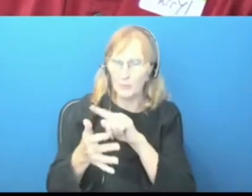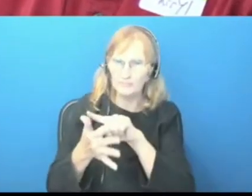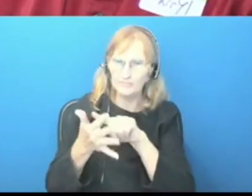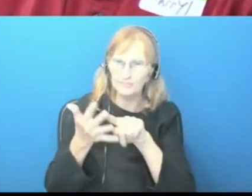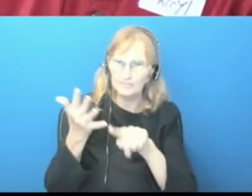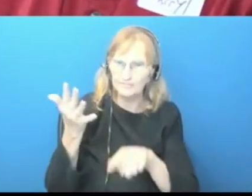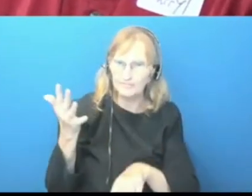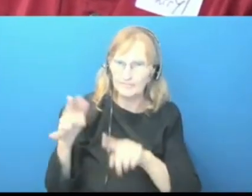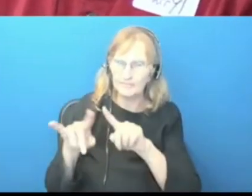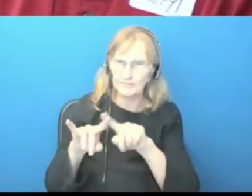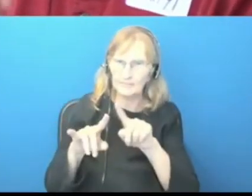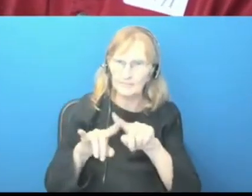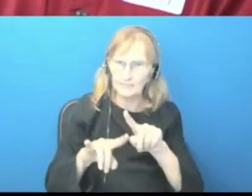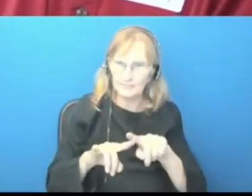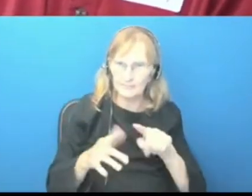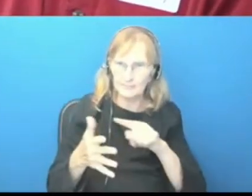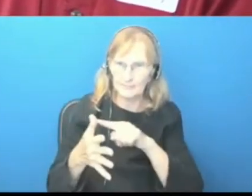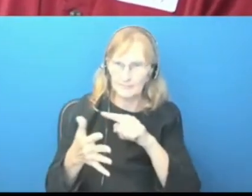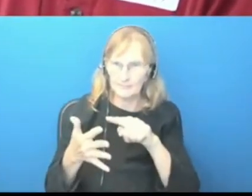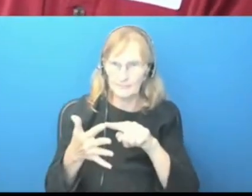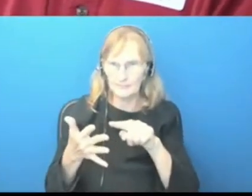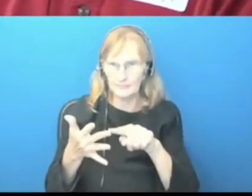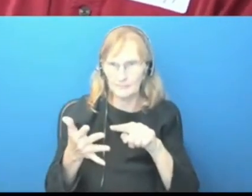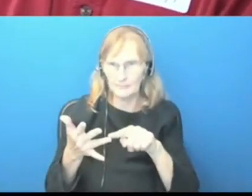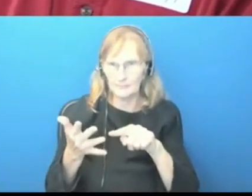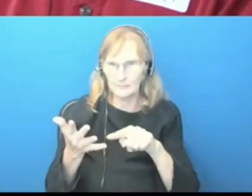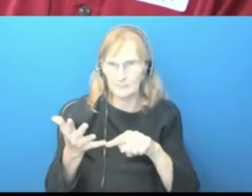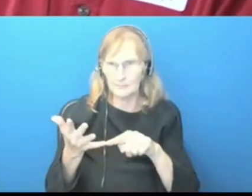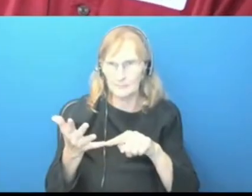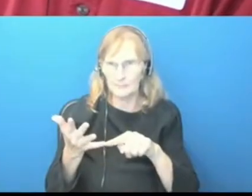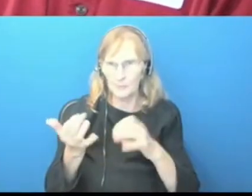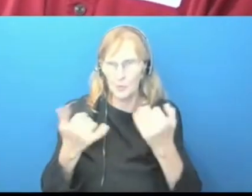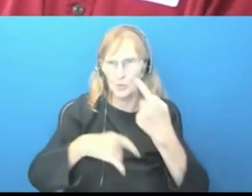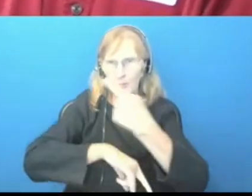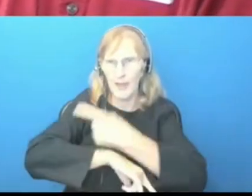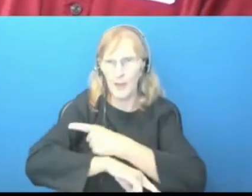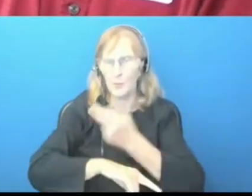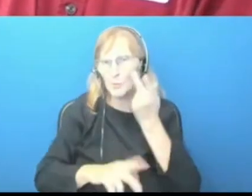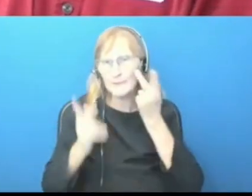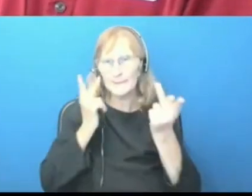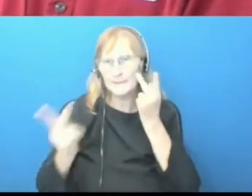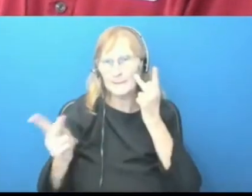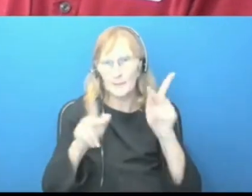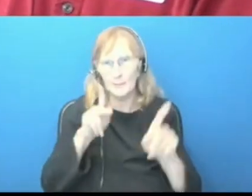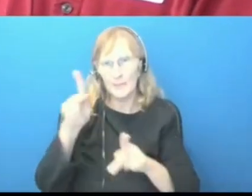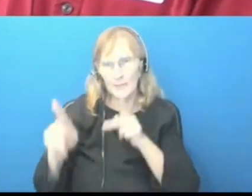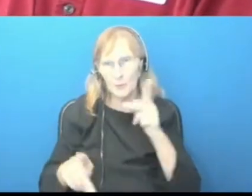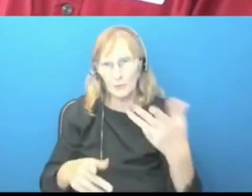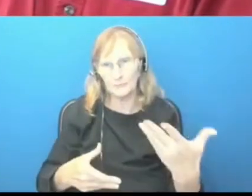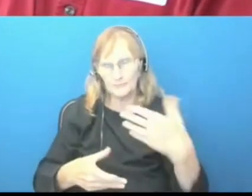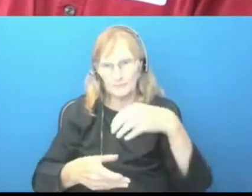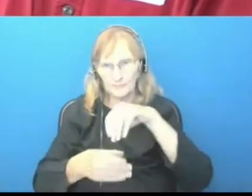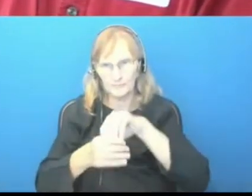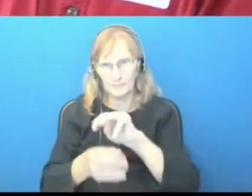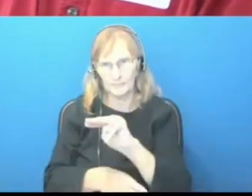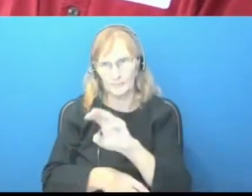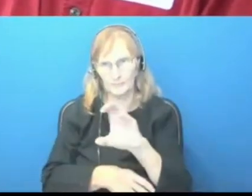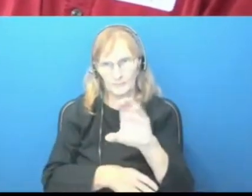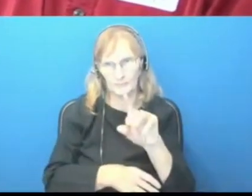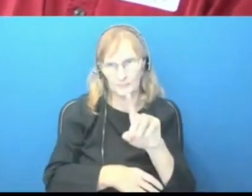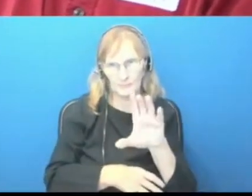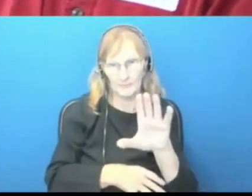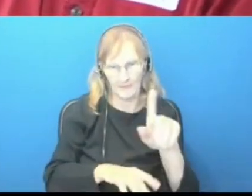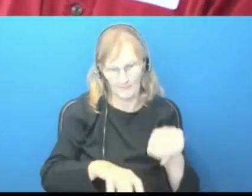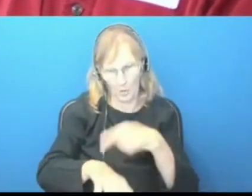different ways. Today you were acknowledging the people who had been in the MCCDC for a